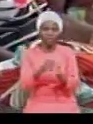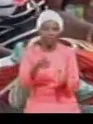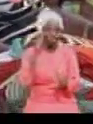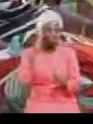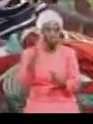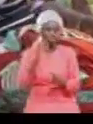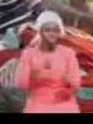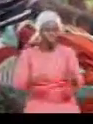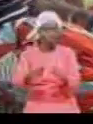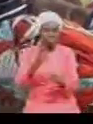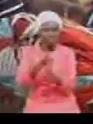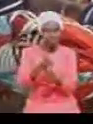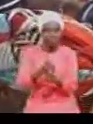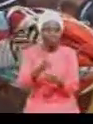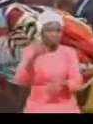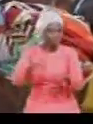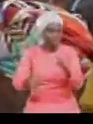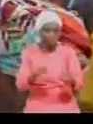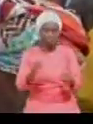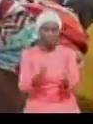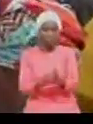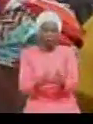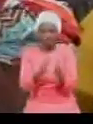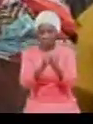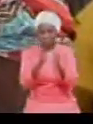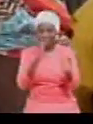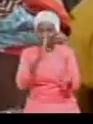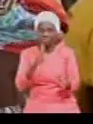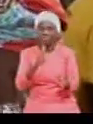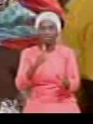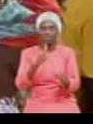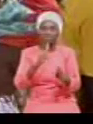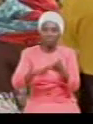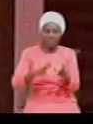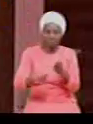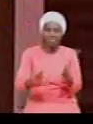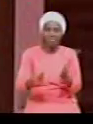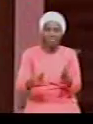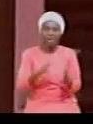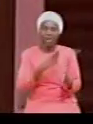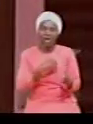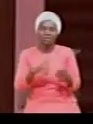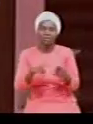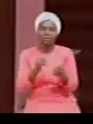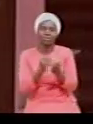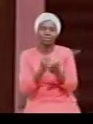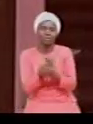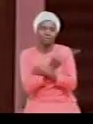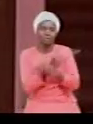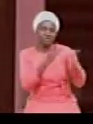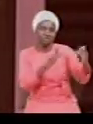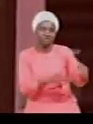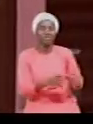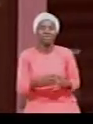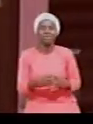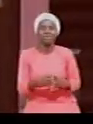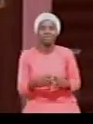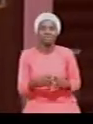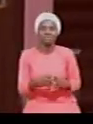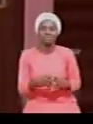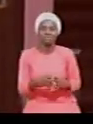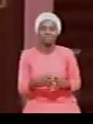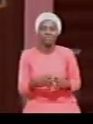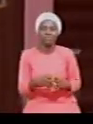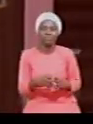cannot do that without being justified. And love mercy. Love the mercy that the Lord is presenting to